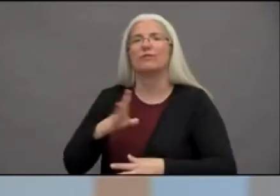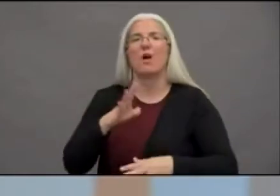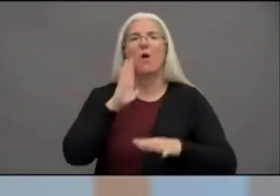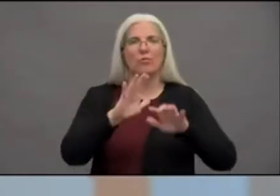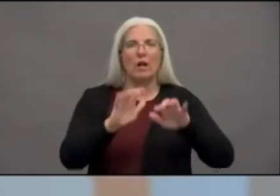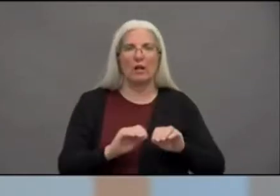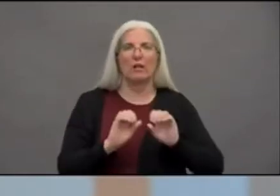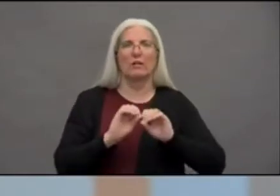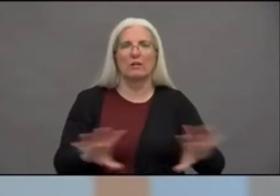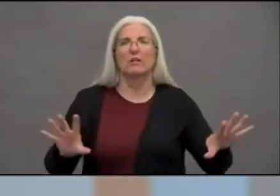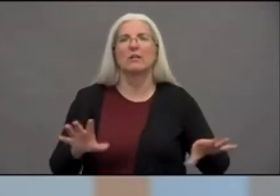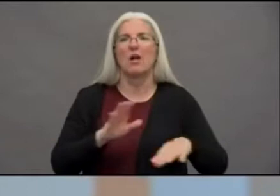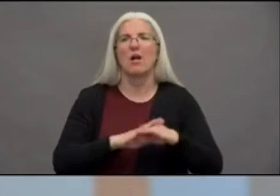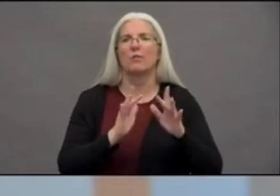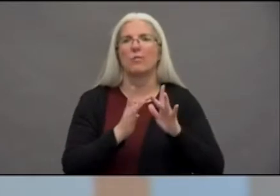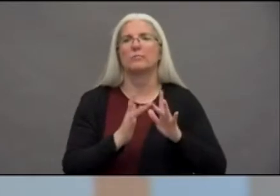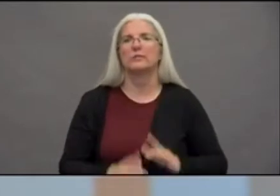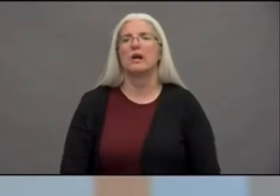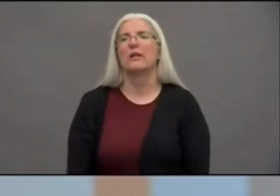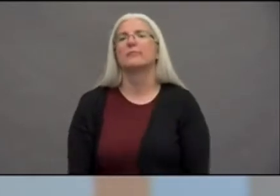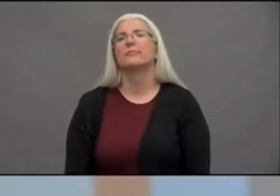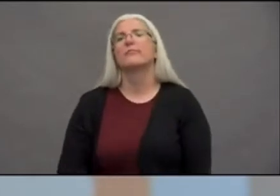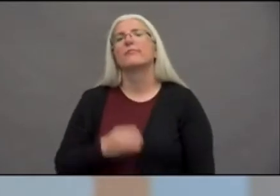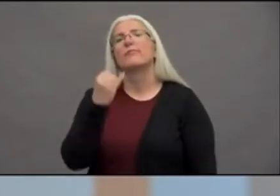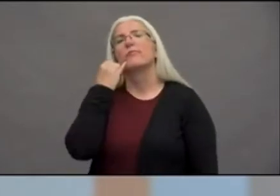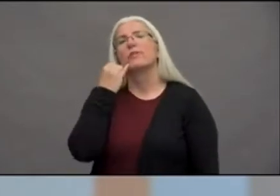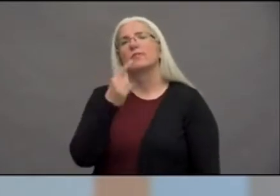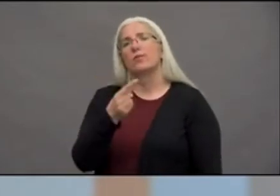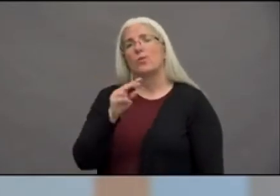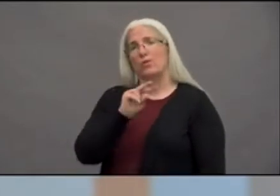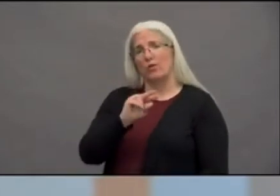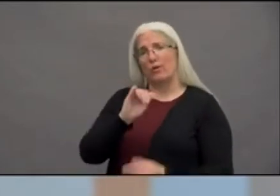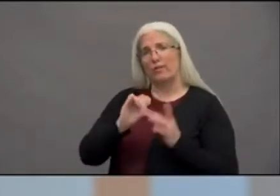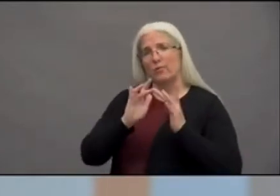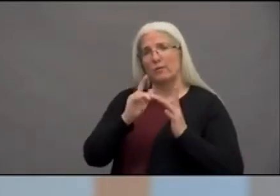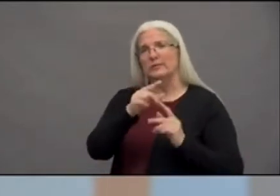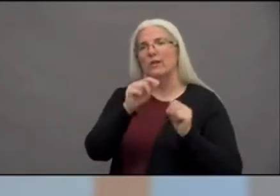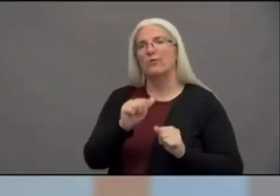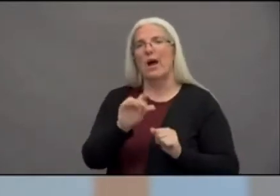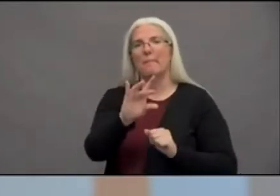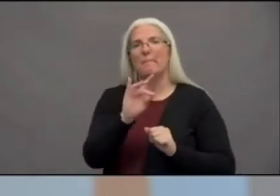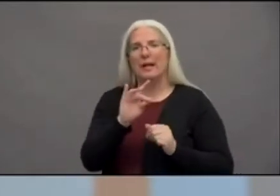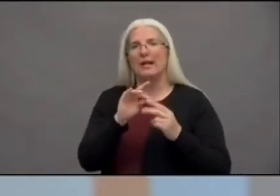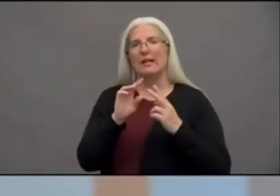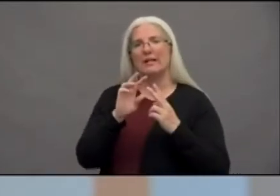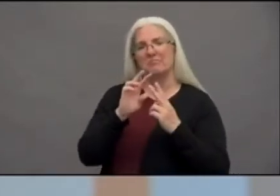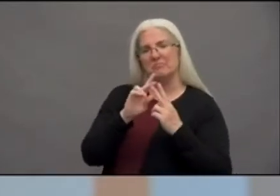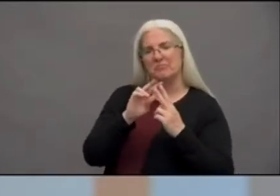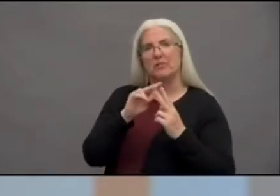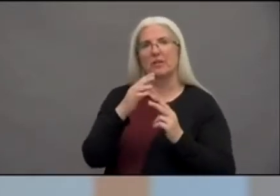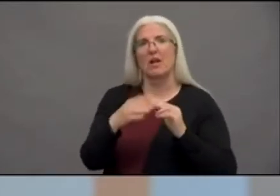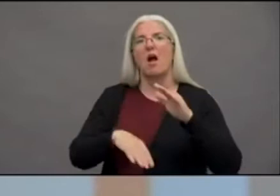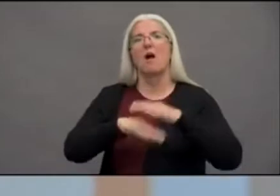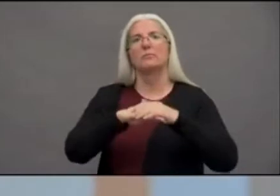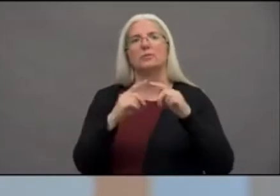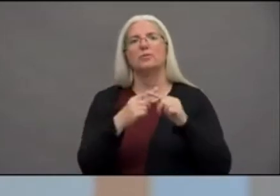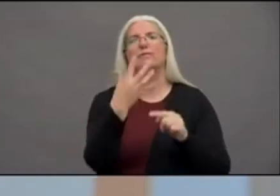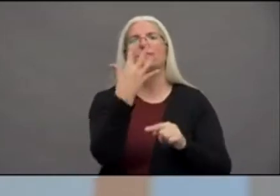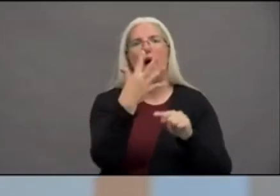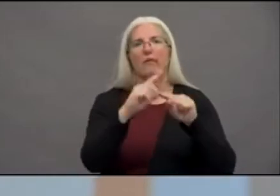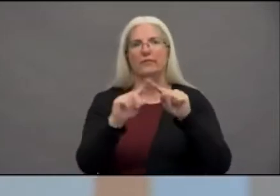questions. Now, if you go to our website, you do have the option of choosing one of 5 languages to receive information. These are